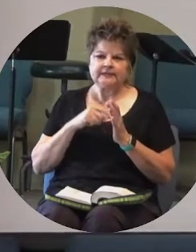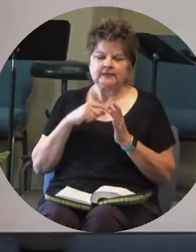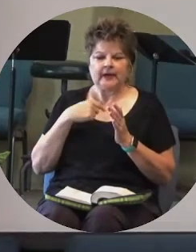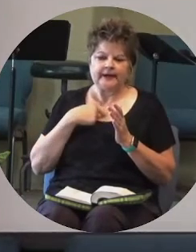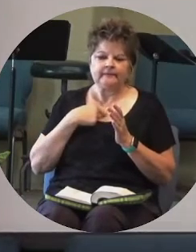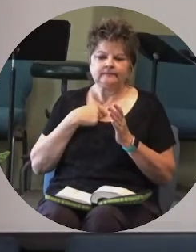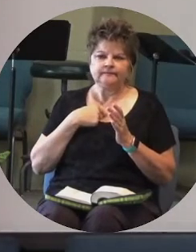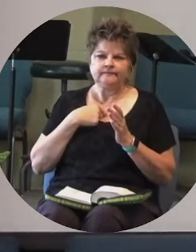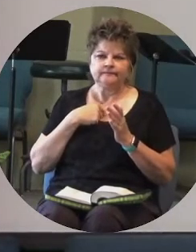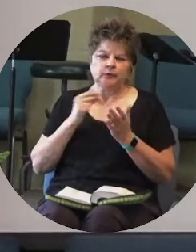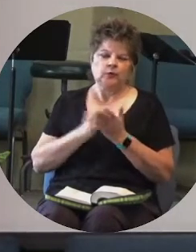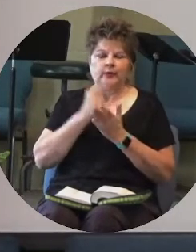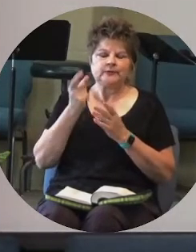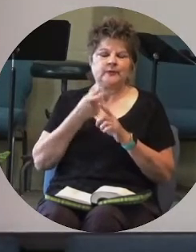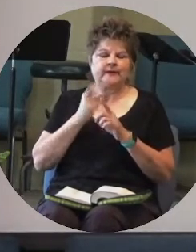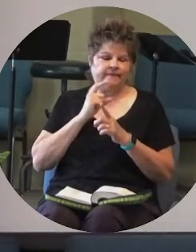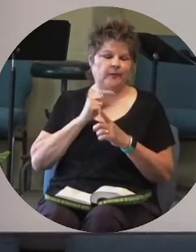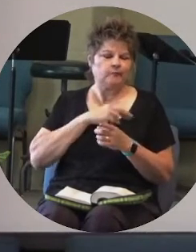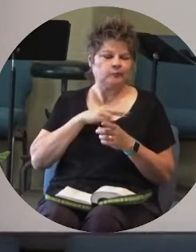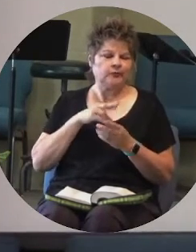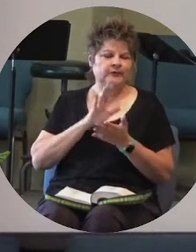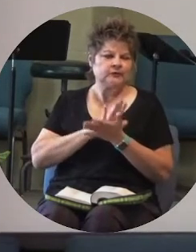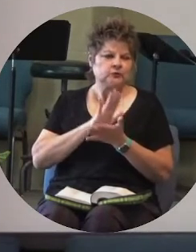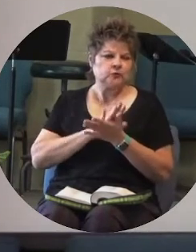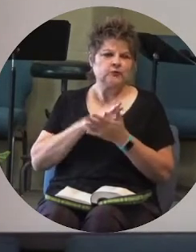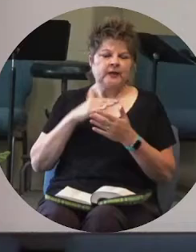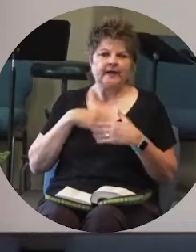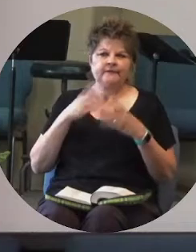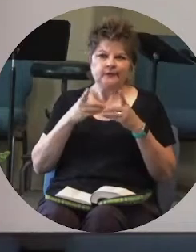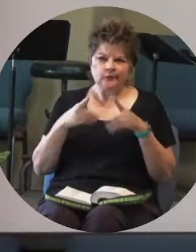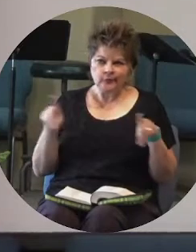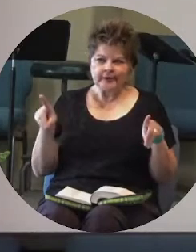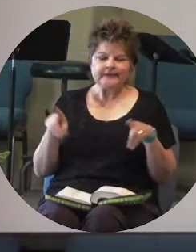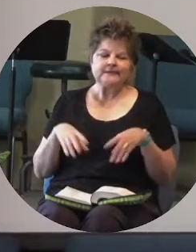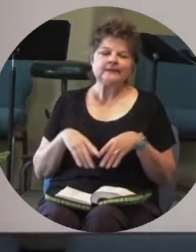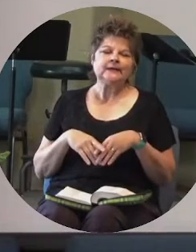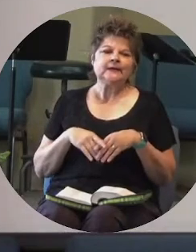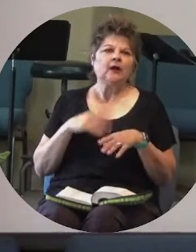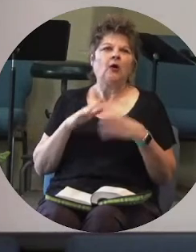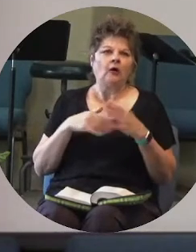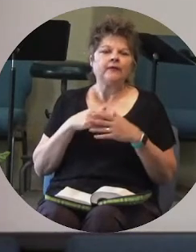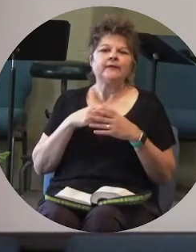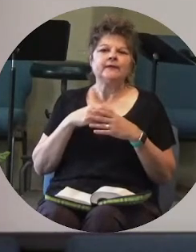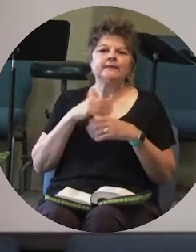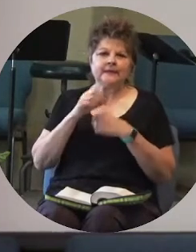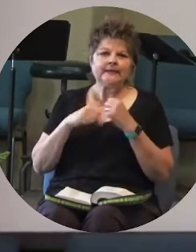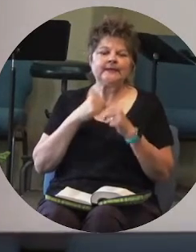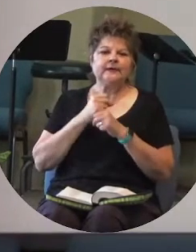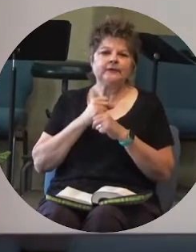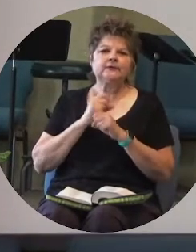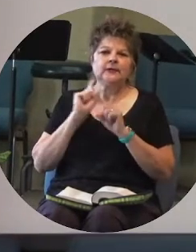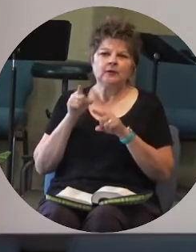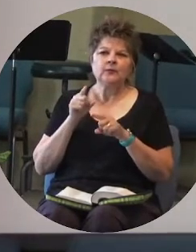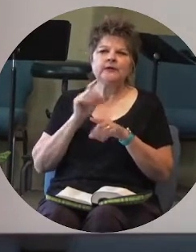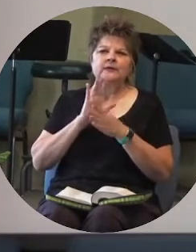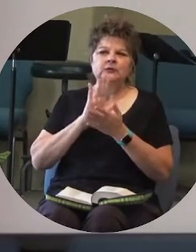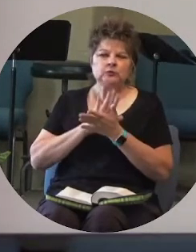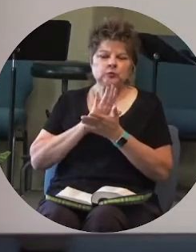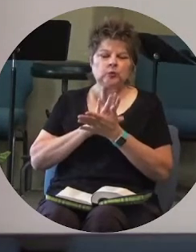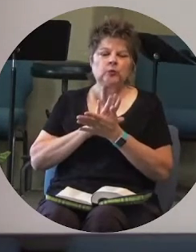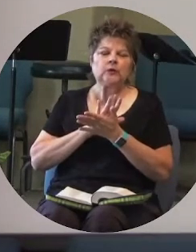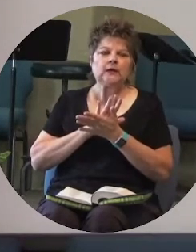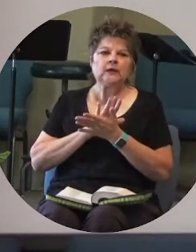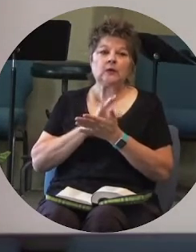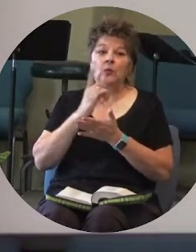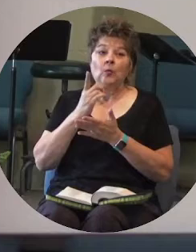graduate. I've got the degrees, the diplomas, and all those years that I went to school. And one thing that